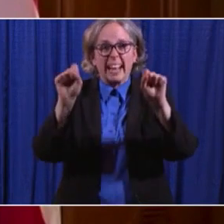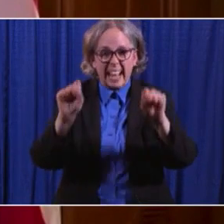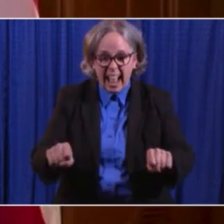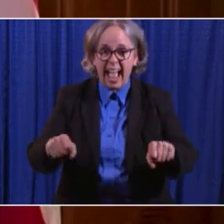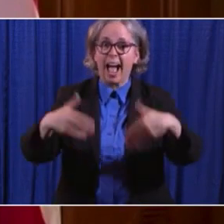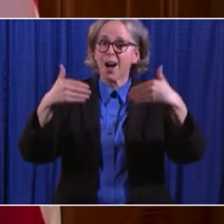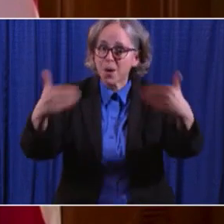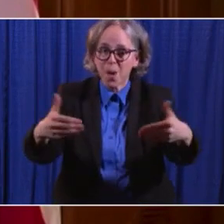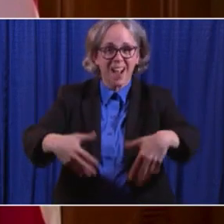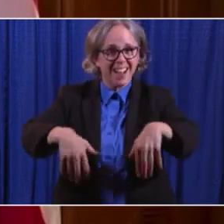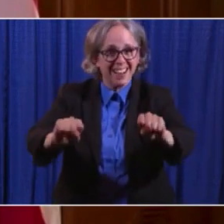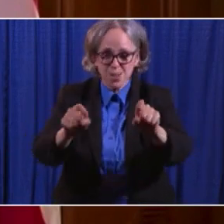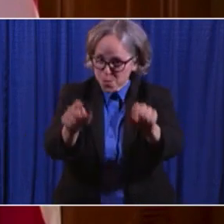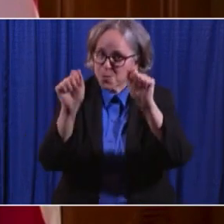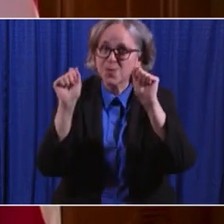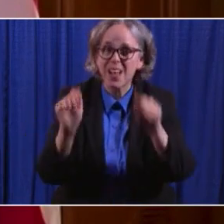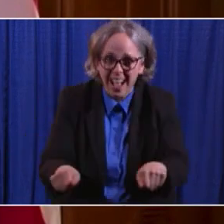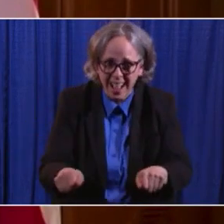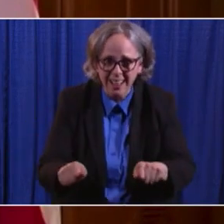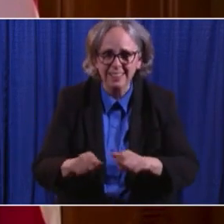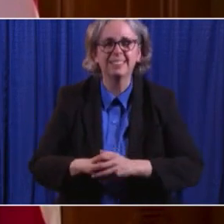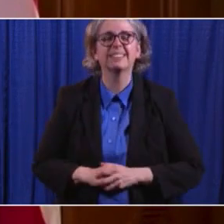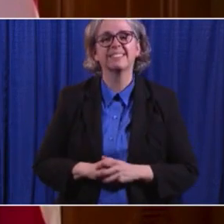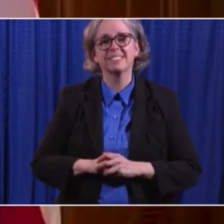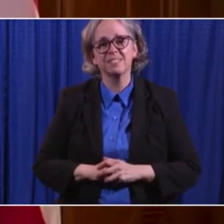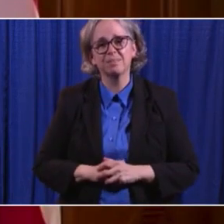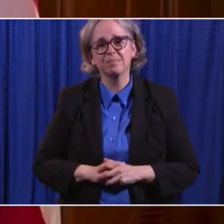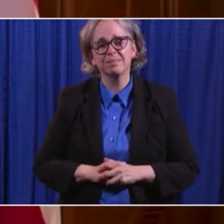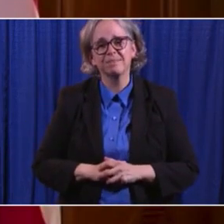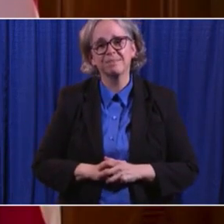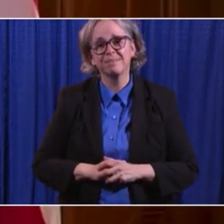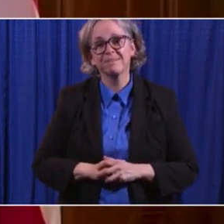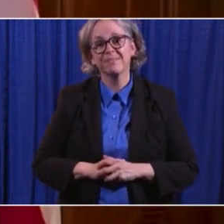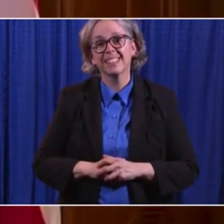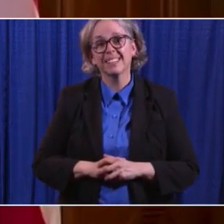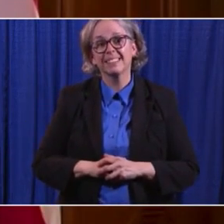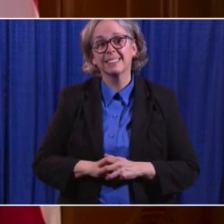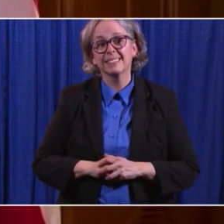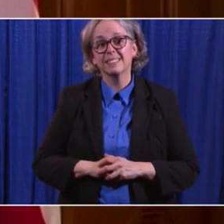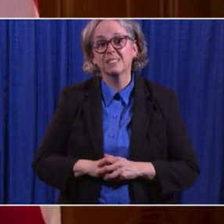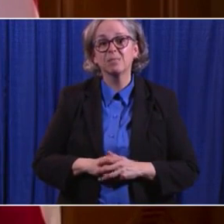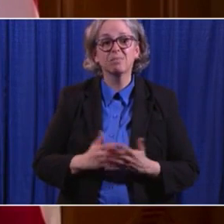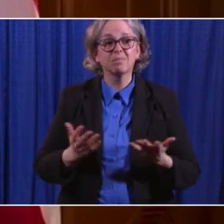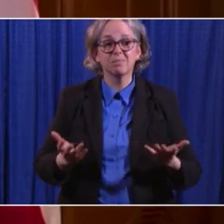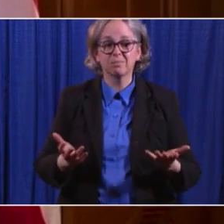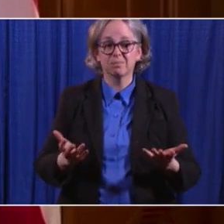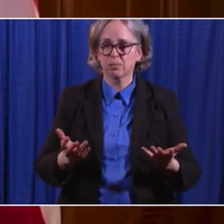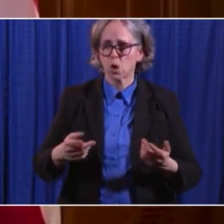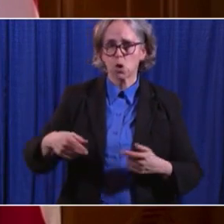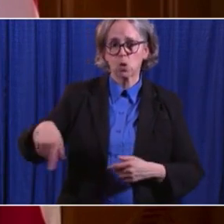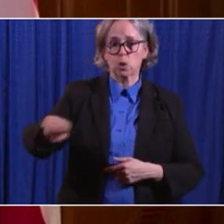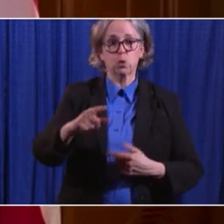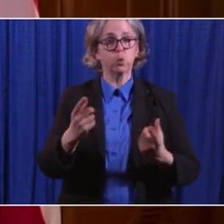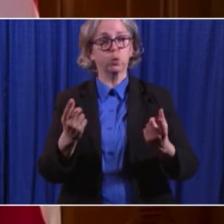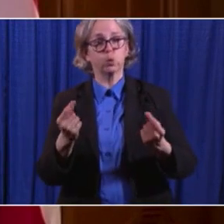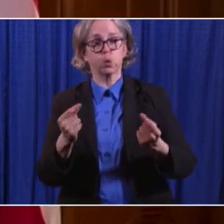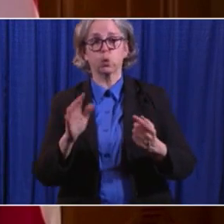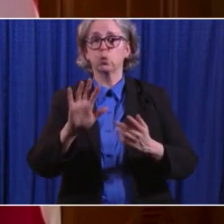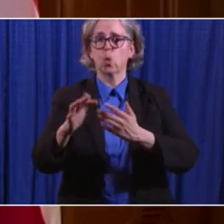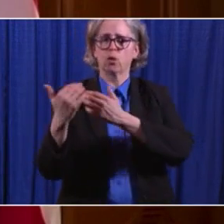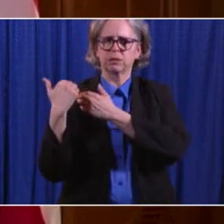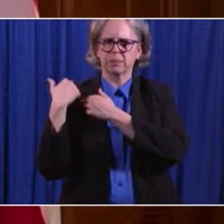said earlier. It really is, we can do about anything. It's how we do it. And Well that's said,